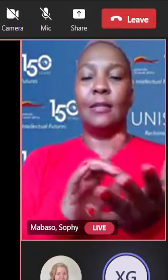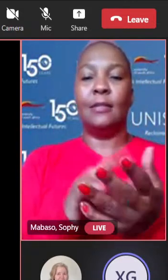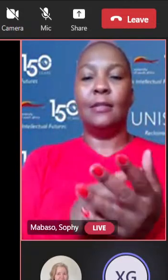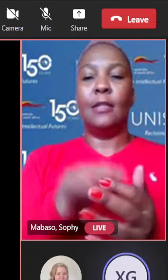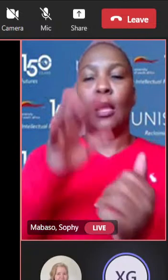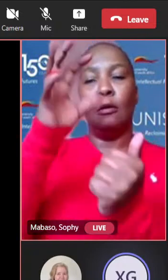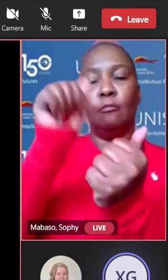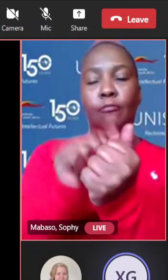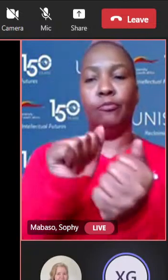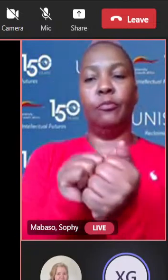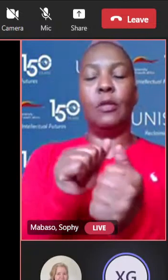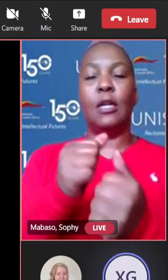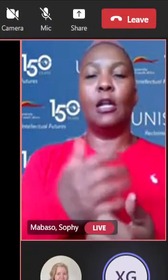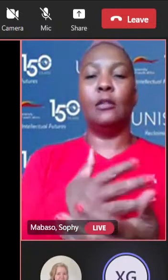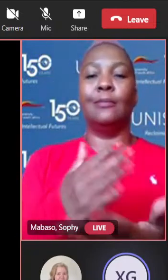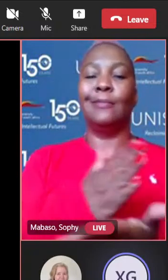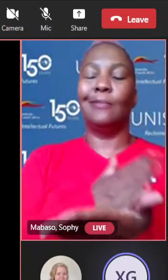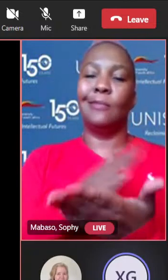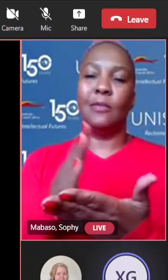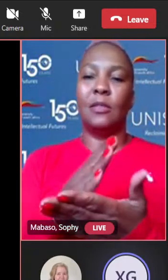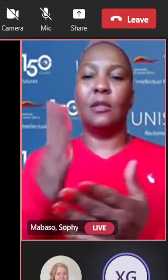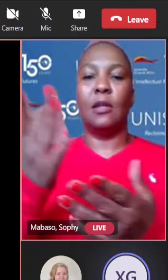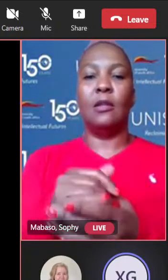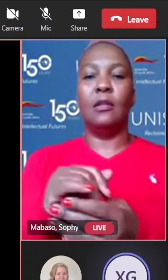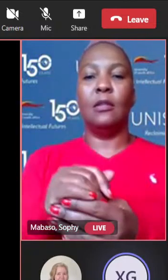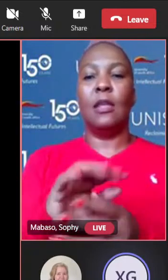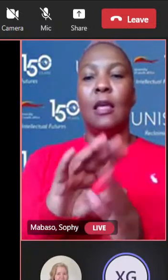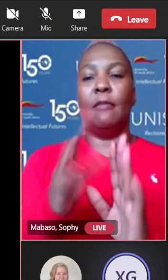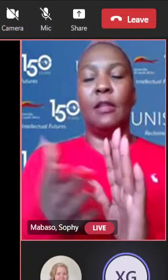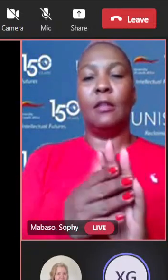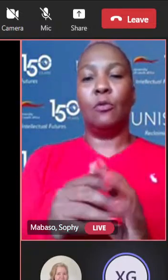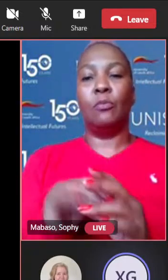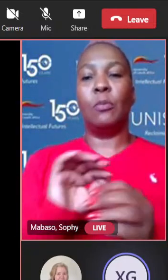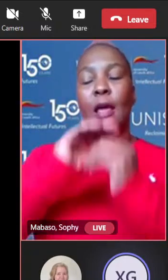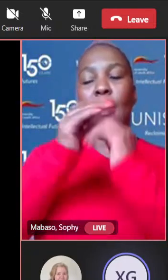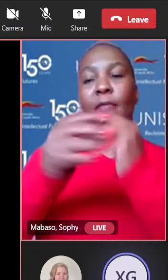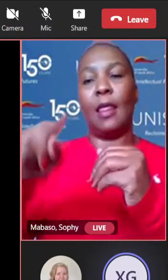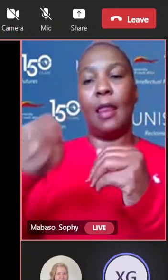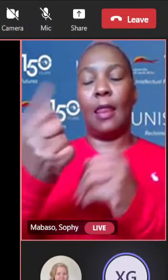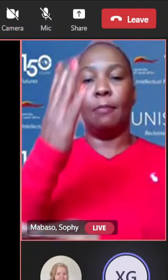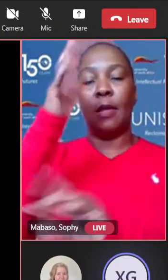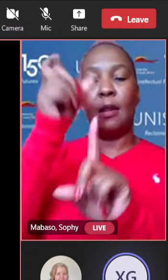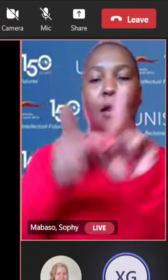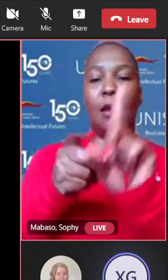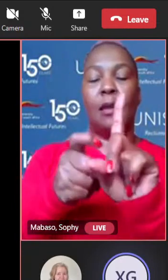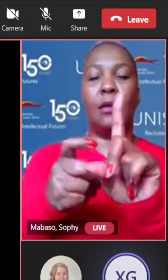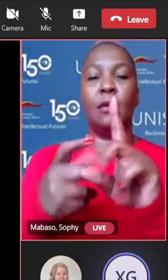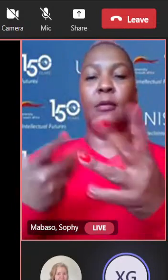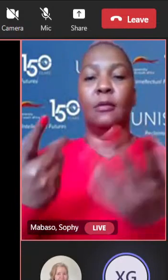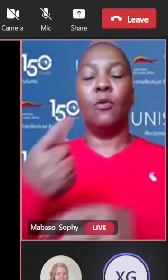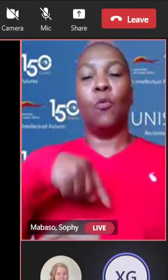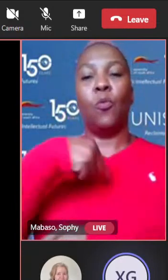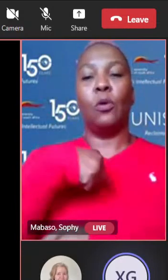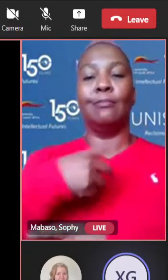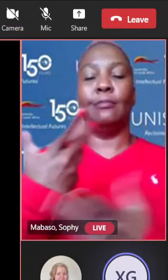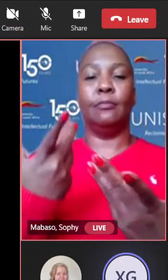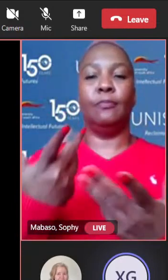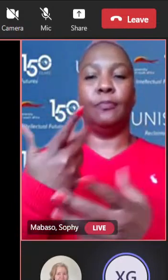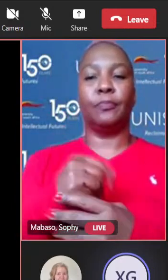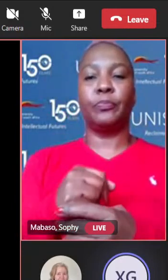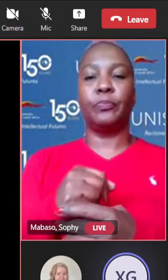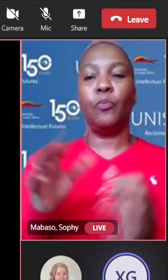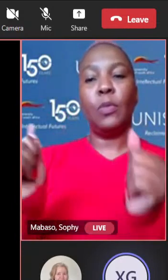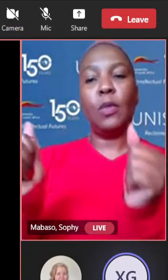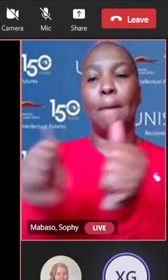I will share here, and the rest will be covered by the next presenter, is that we are in partnership